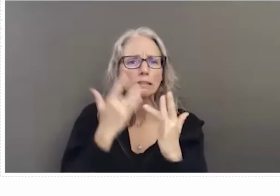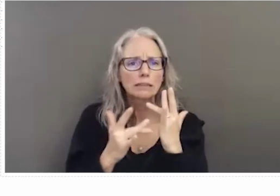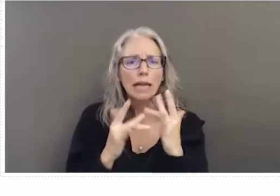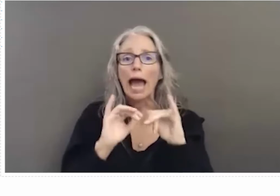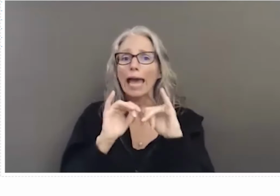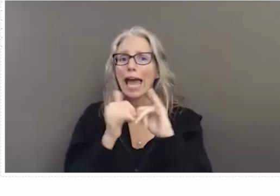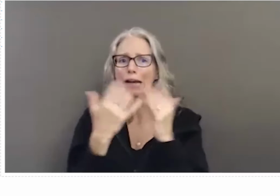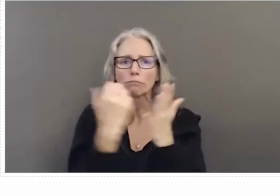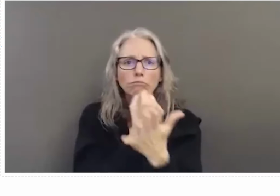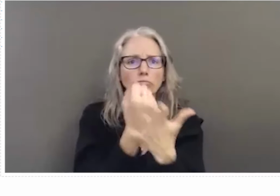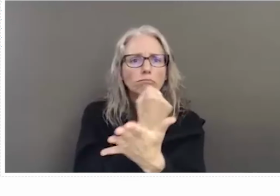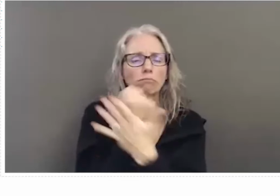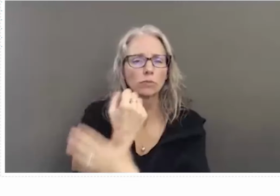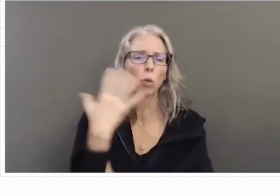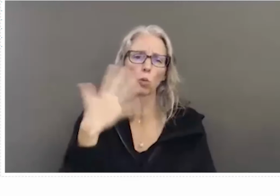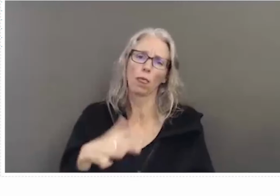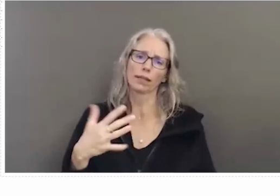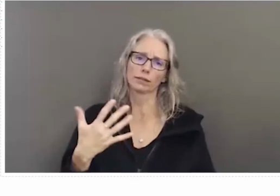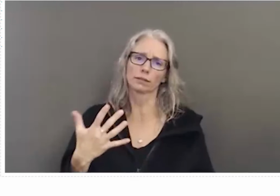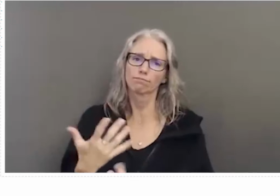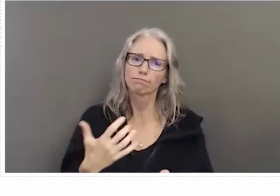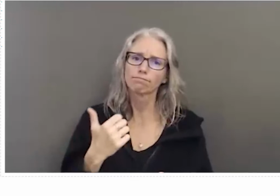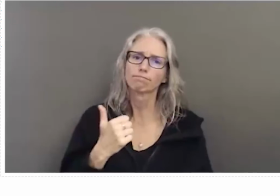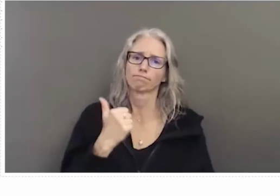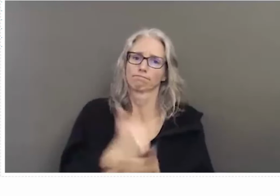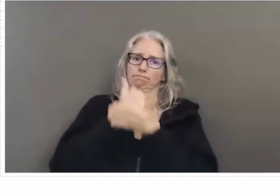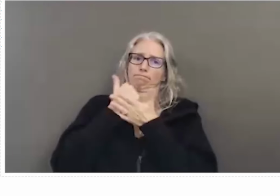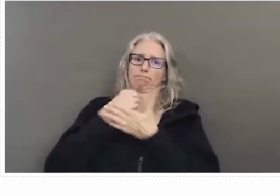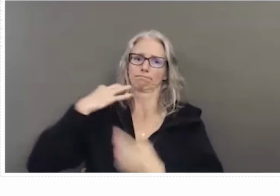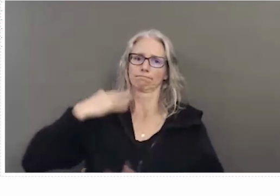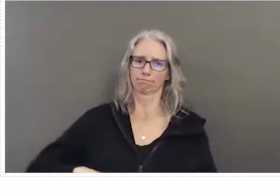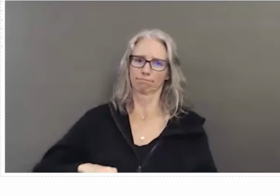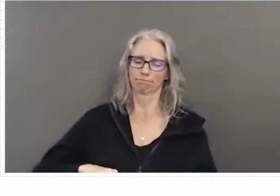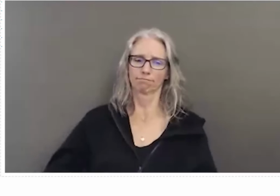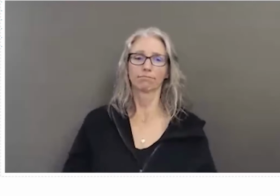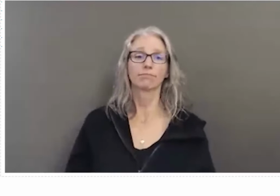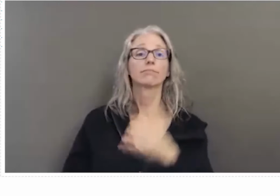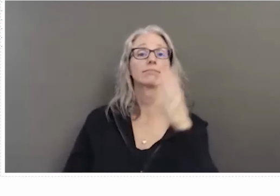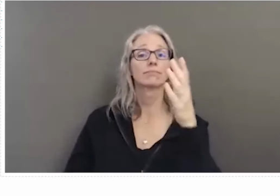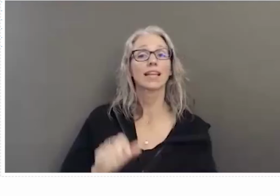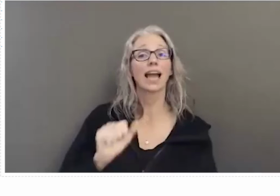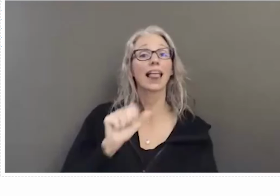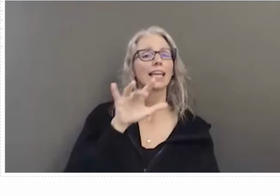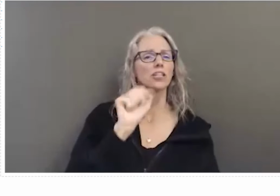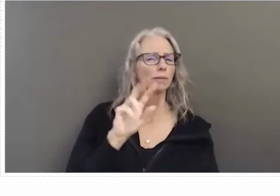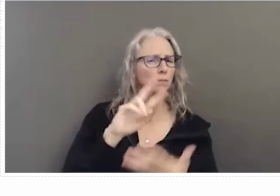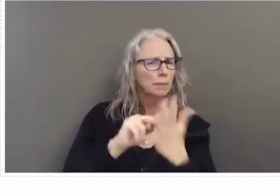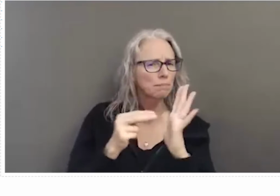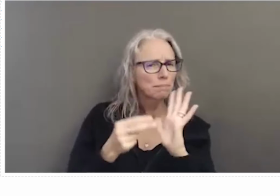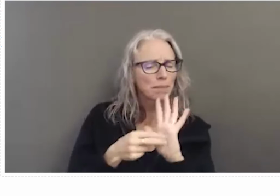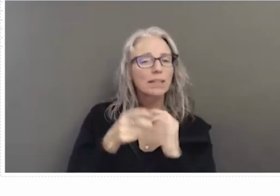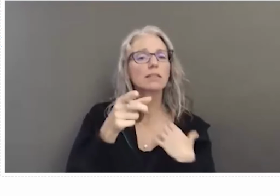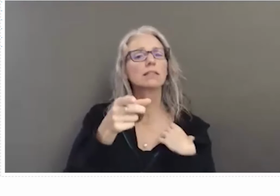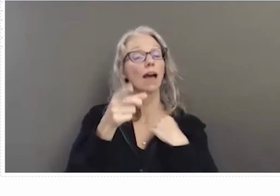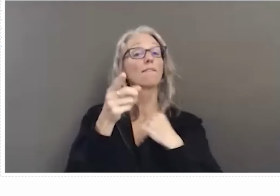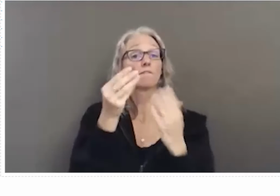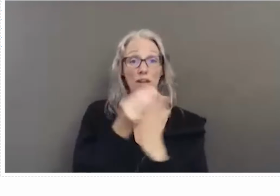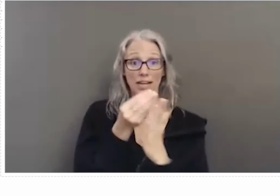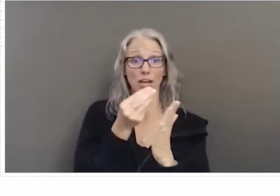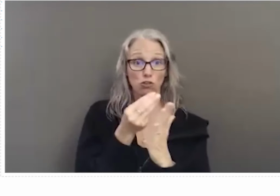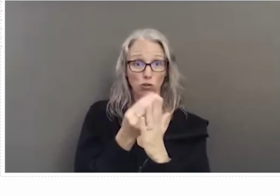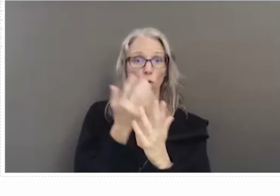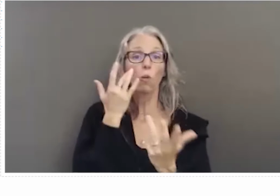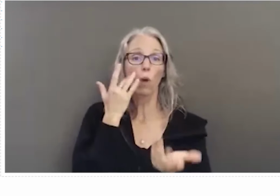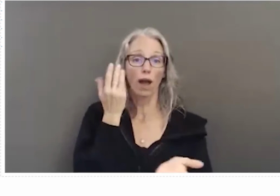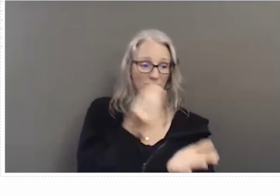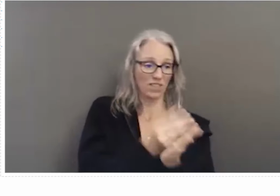Yeah, thanks, Derek. So from what I'm hearing, there's like the financial benefit, the matching funds component, but it also sounds like